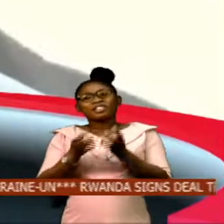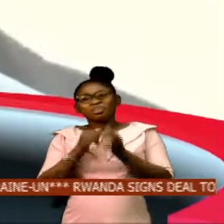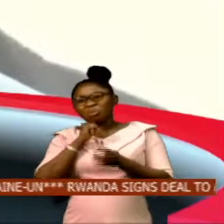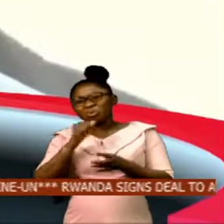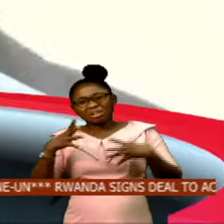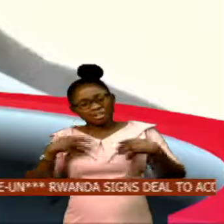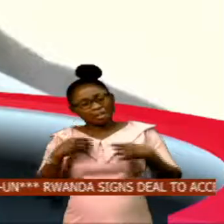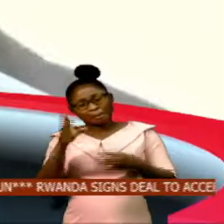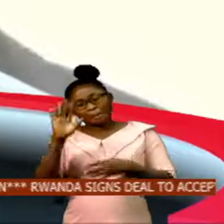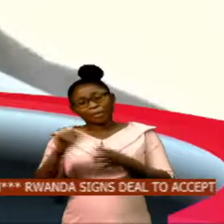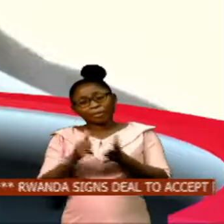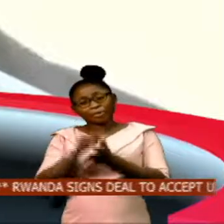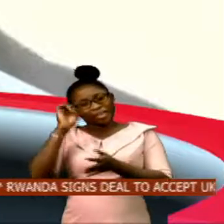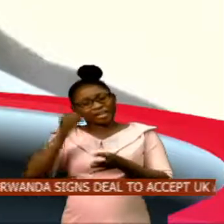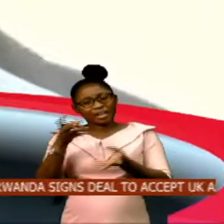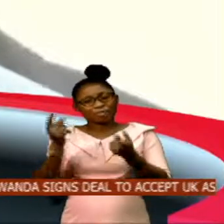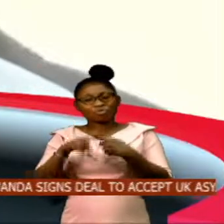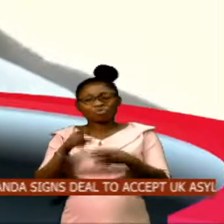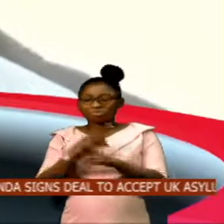redeem?